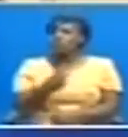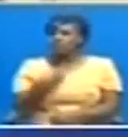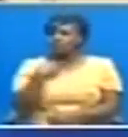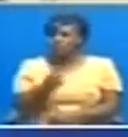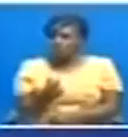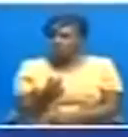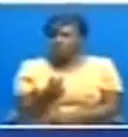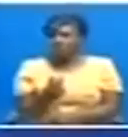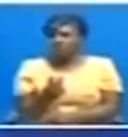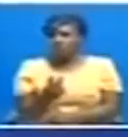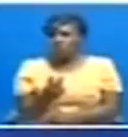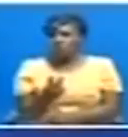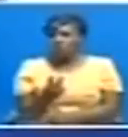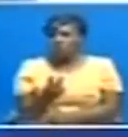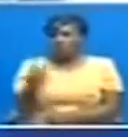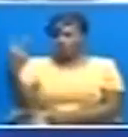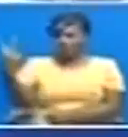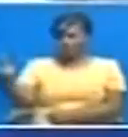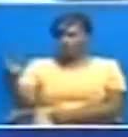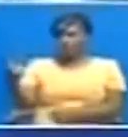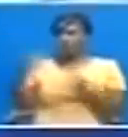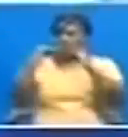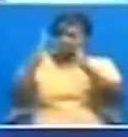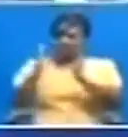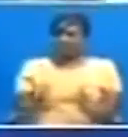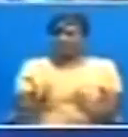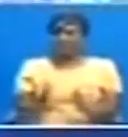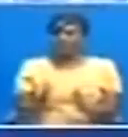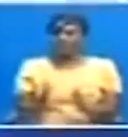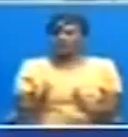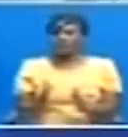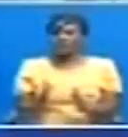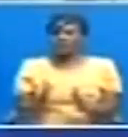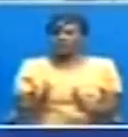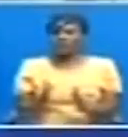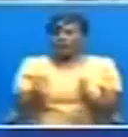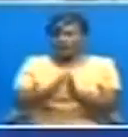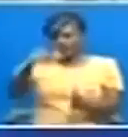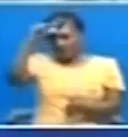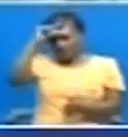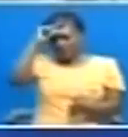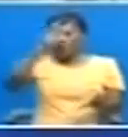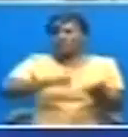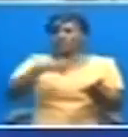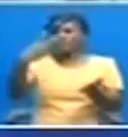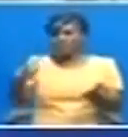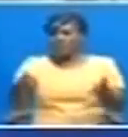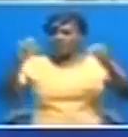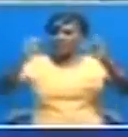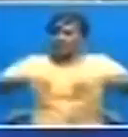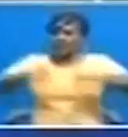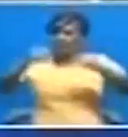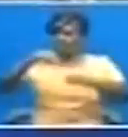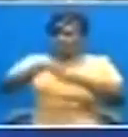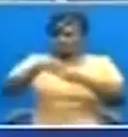Union of Teachers, NUT, and Kenya Union of Post-Primary Education Teachers, KUPET, and government fail to reach a settlement